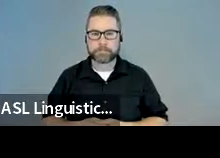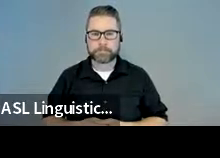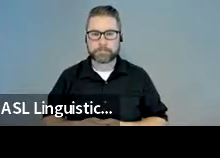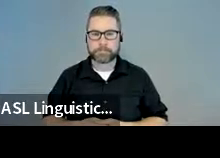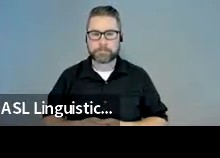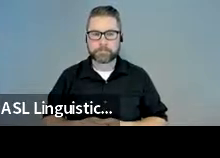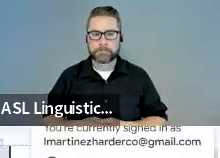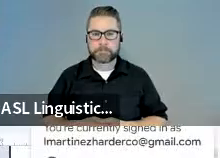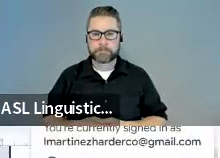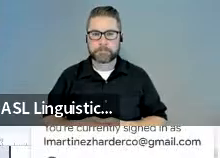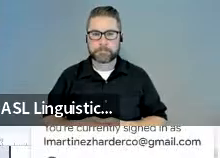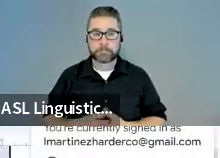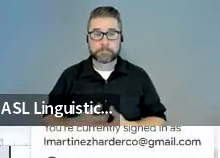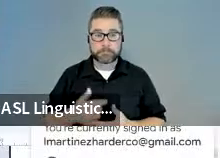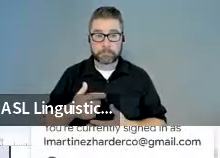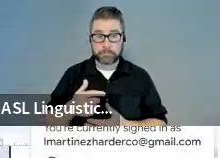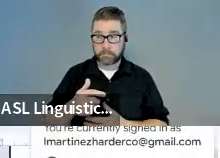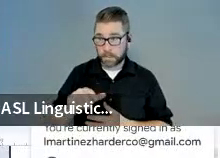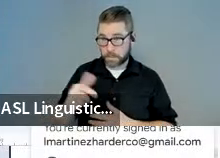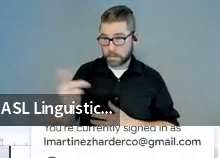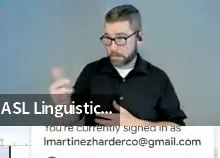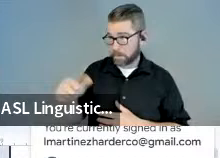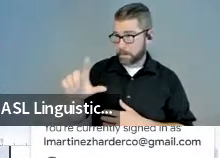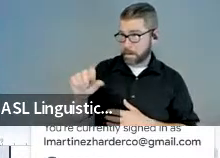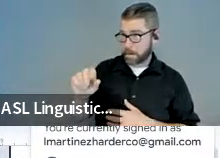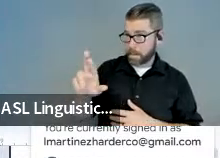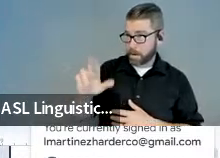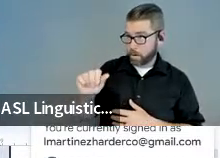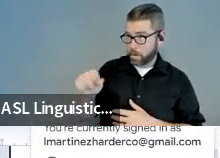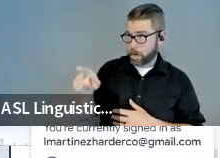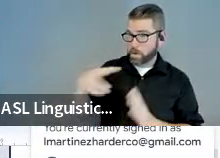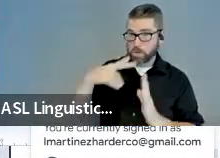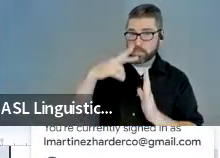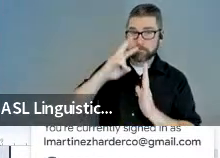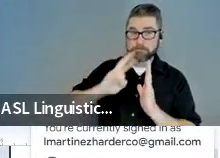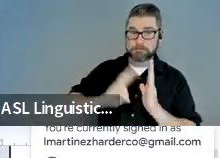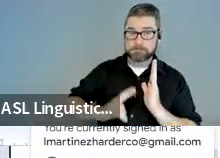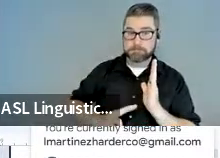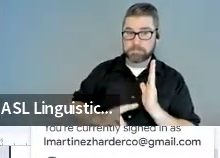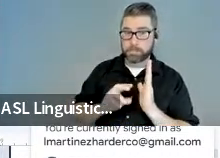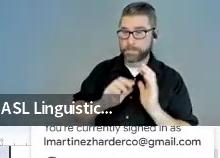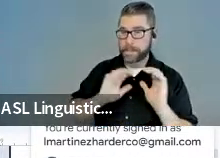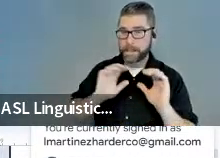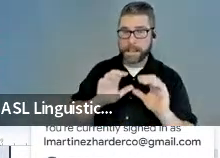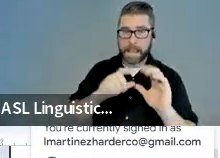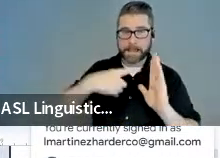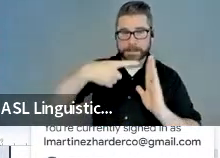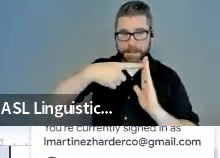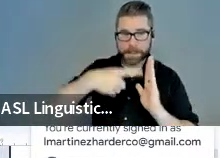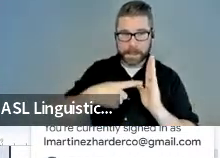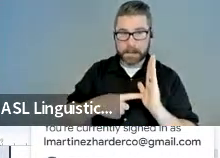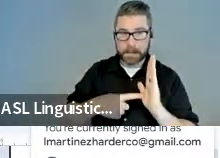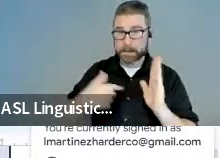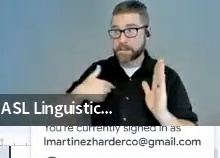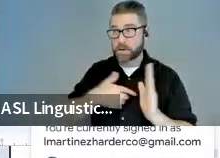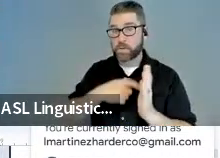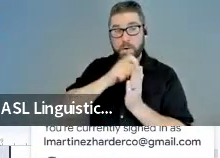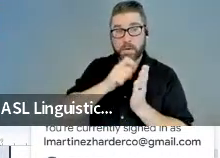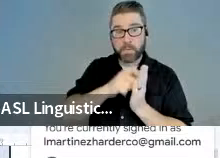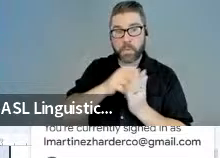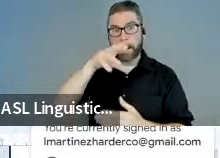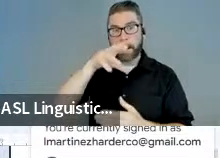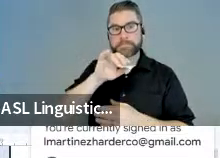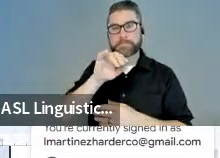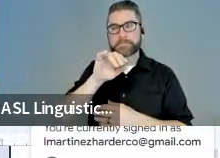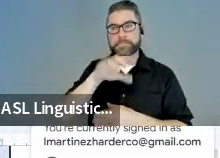So I'm going to pass it to Laura to read the action items. As you know, we write these in real time. So